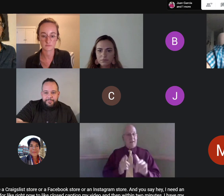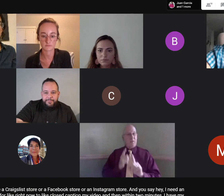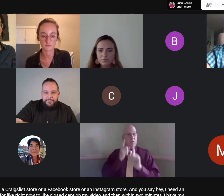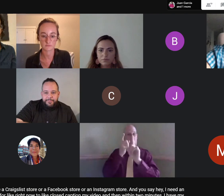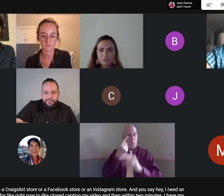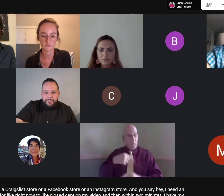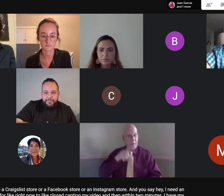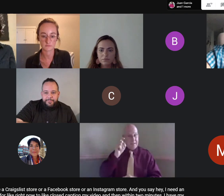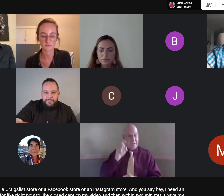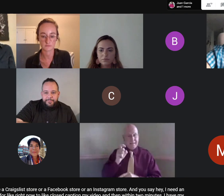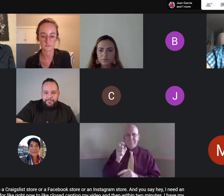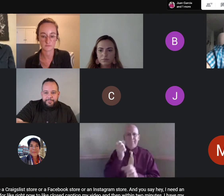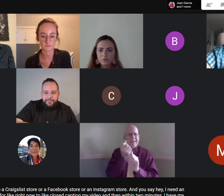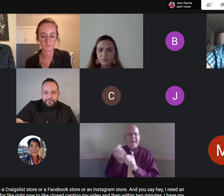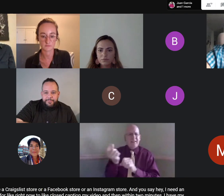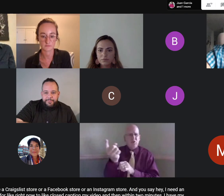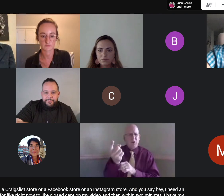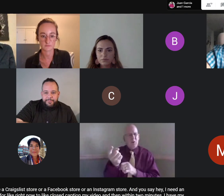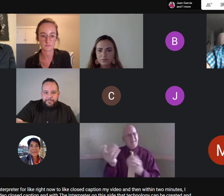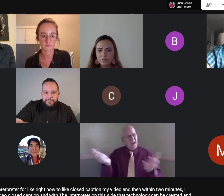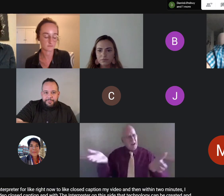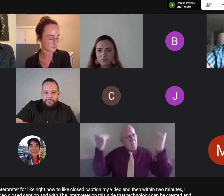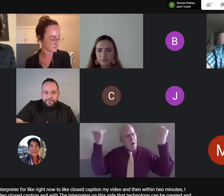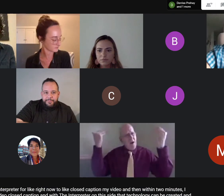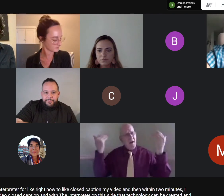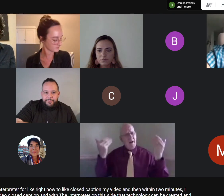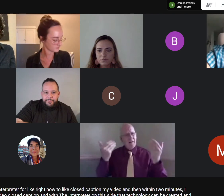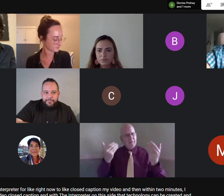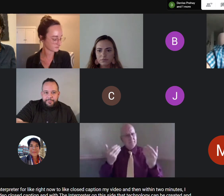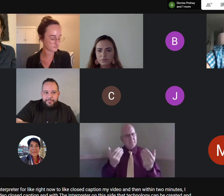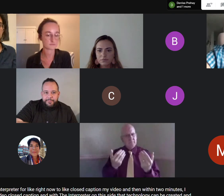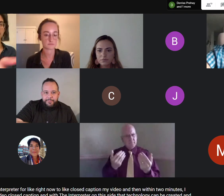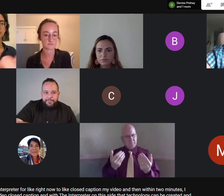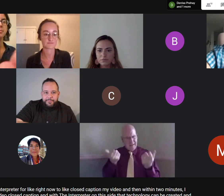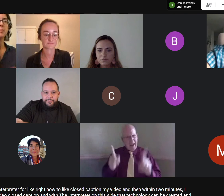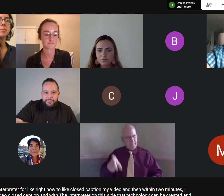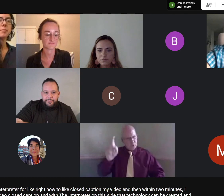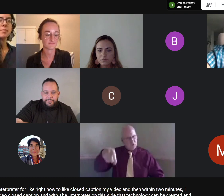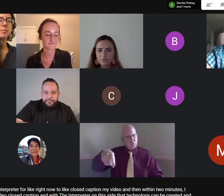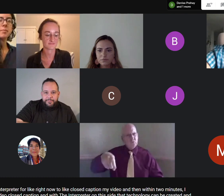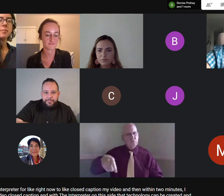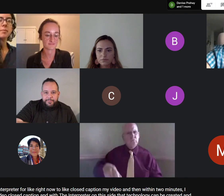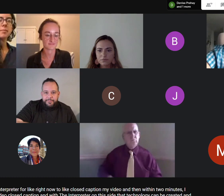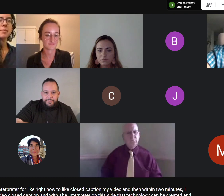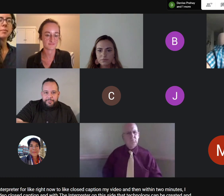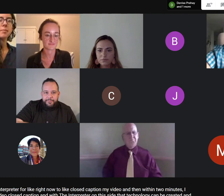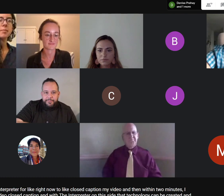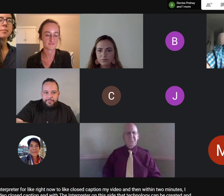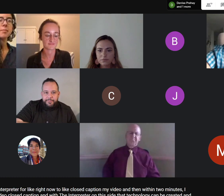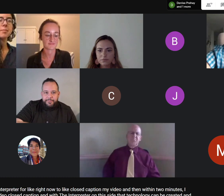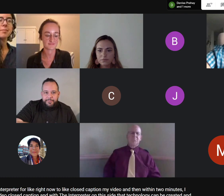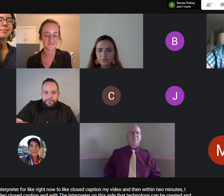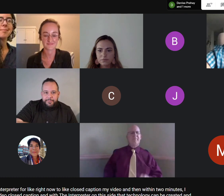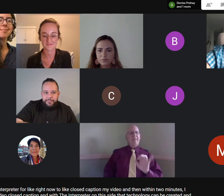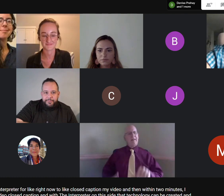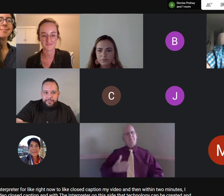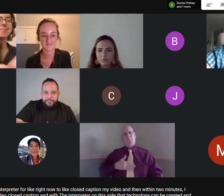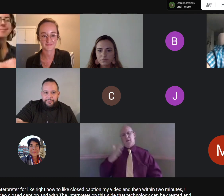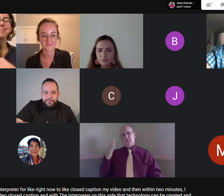need 1 year from now. Like, come on, like, let's make it happen. So that's my take on